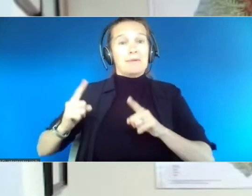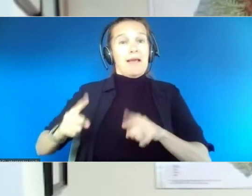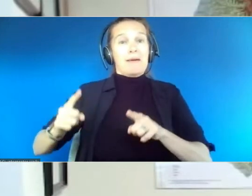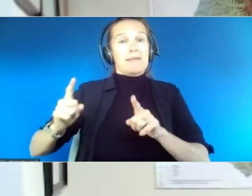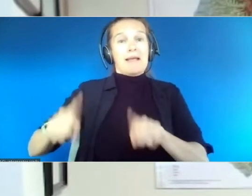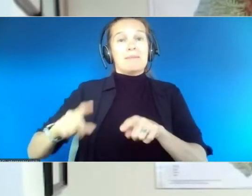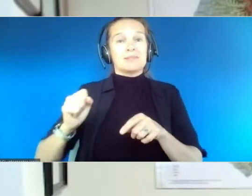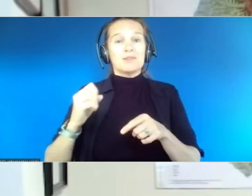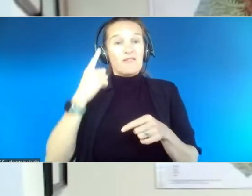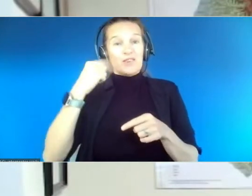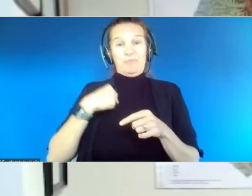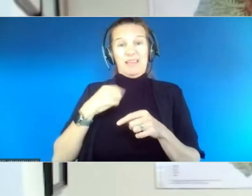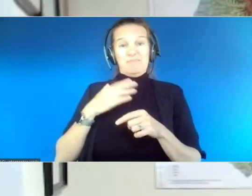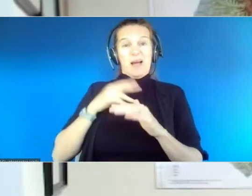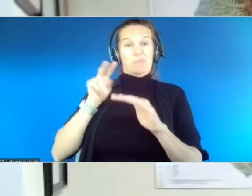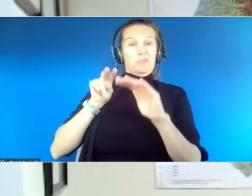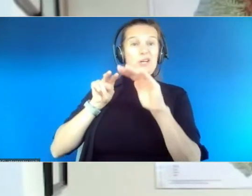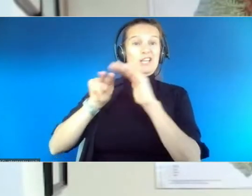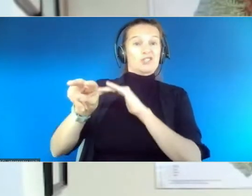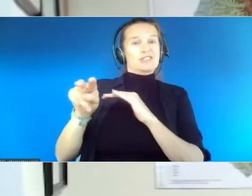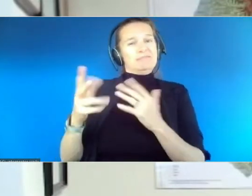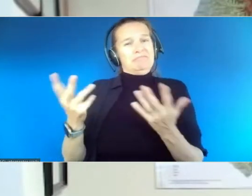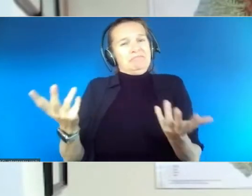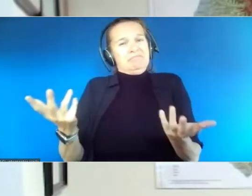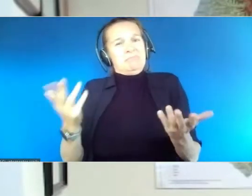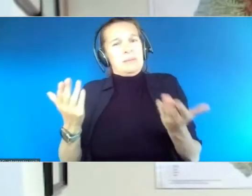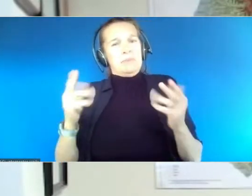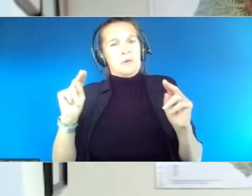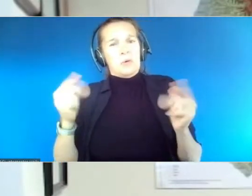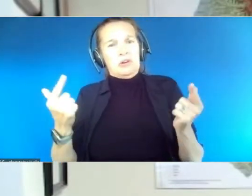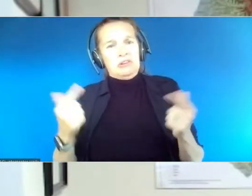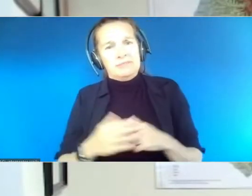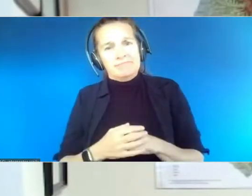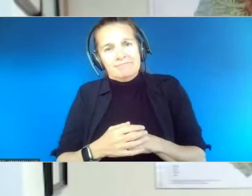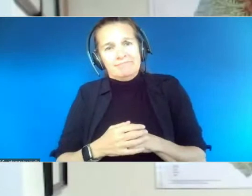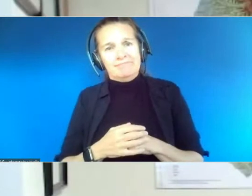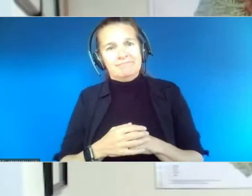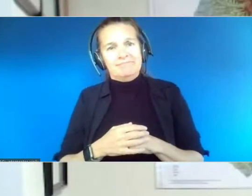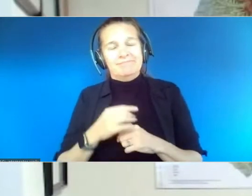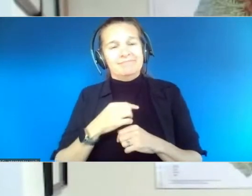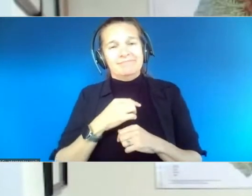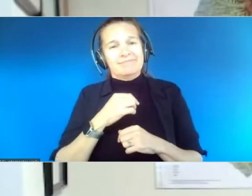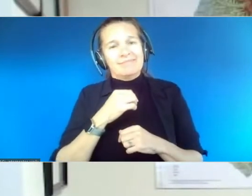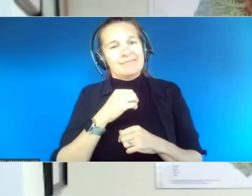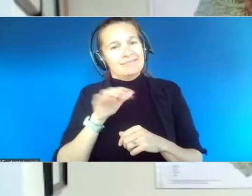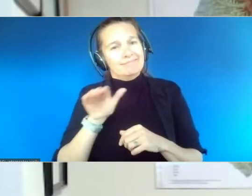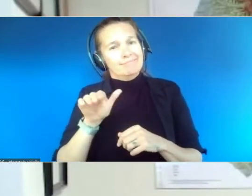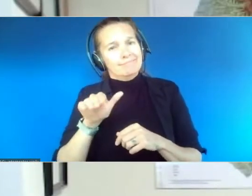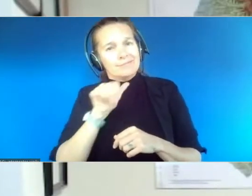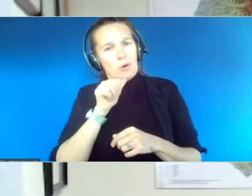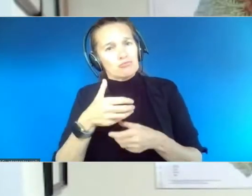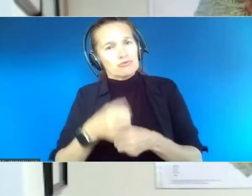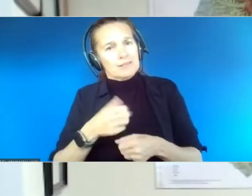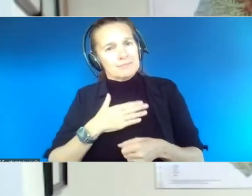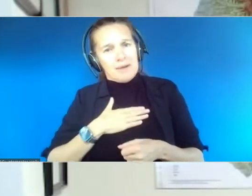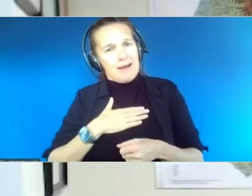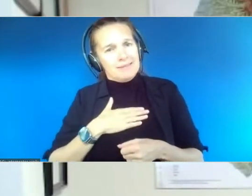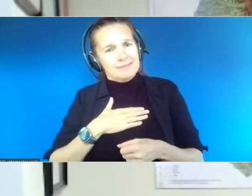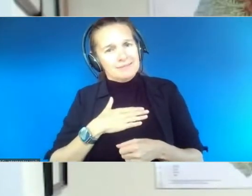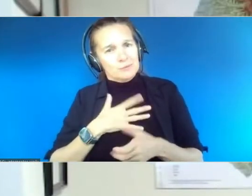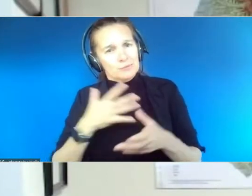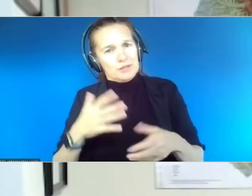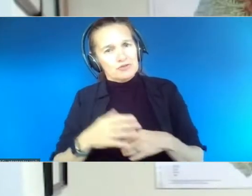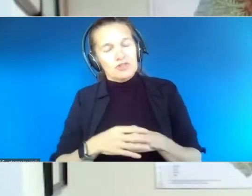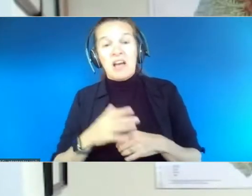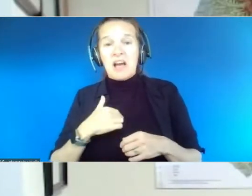to be followed very much, and I wouldn't put too much trust in it yet. I think that we will have